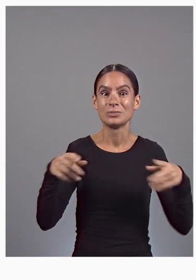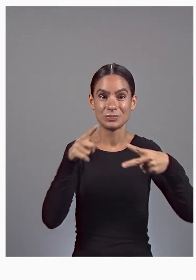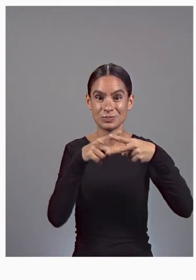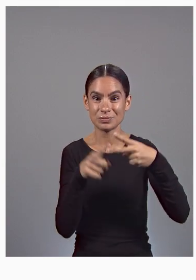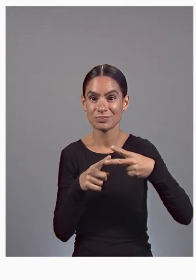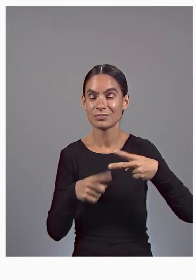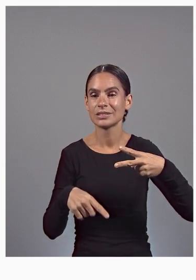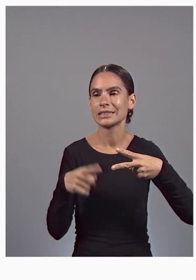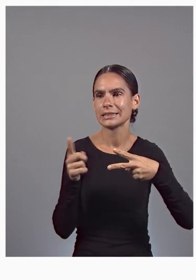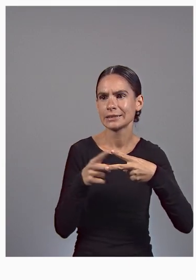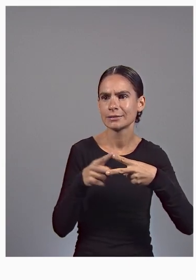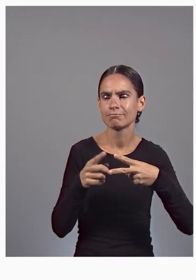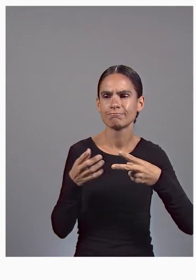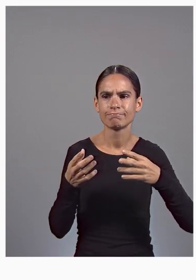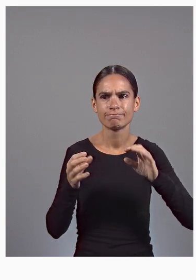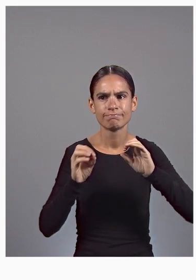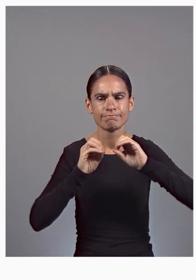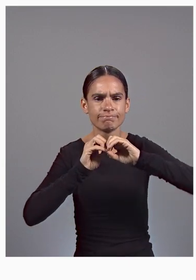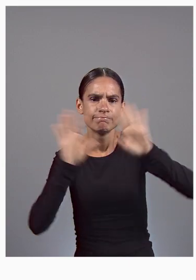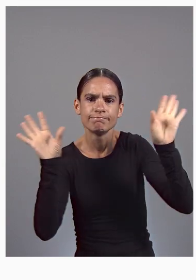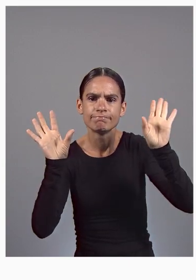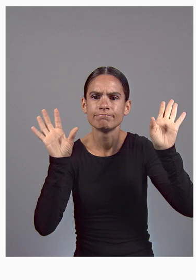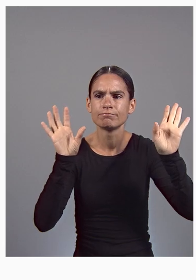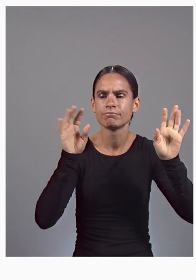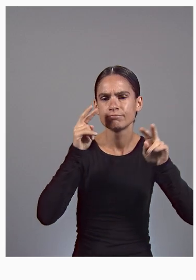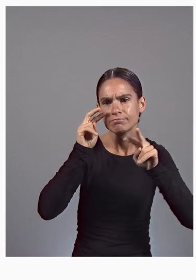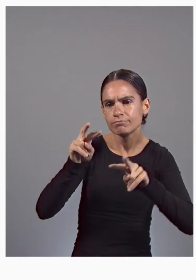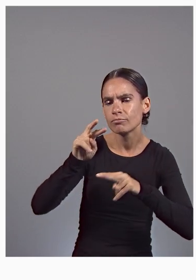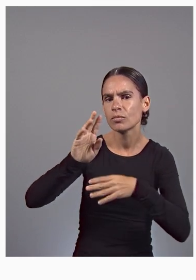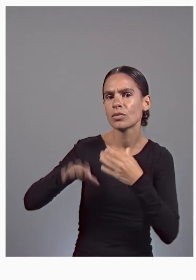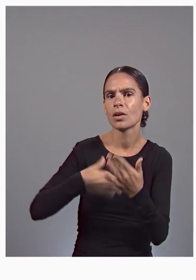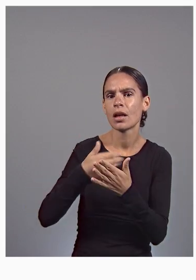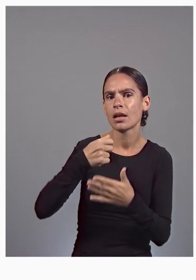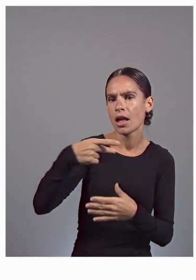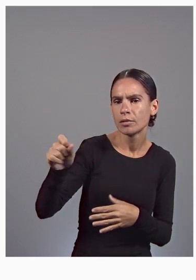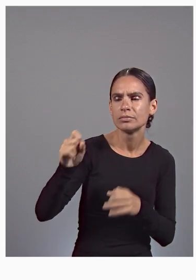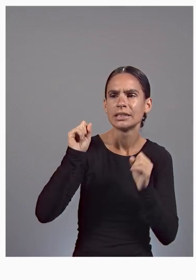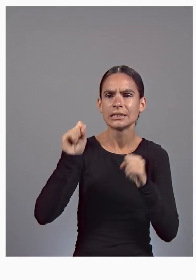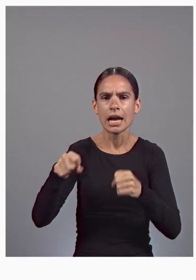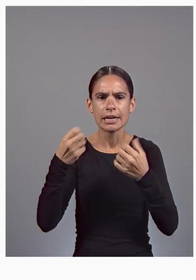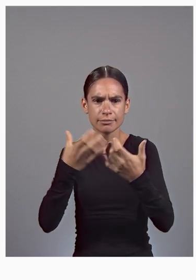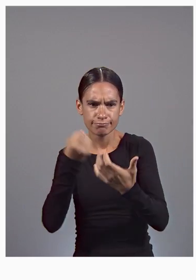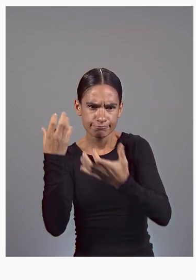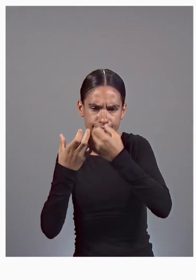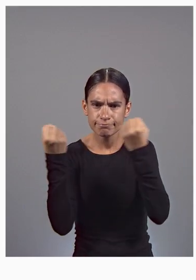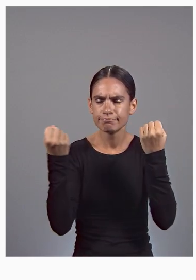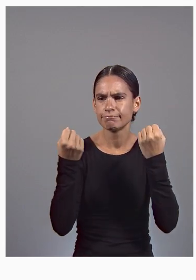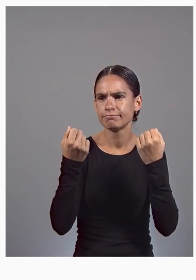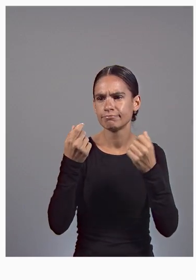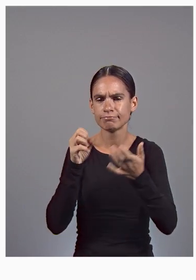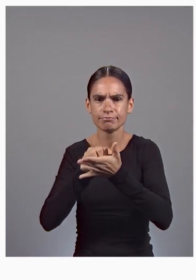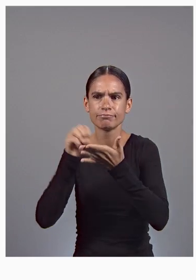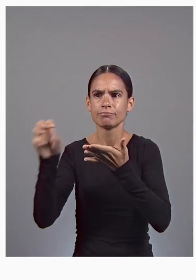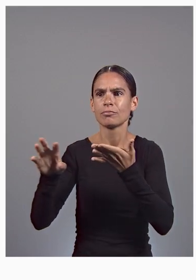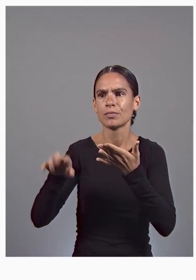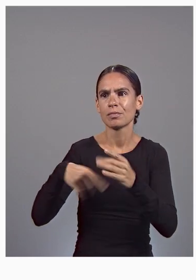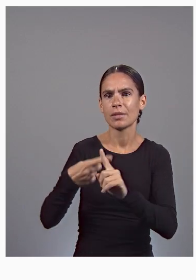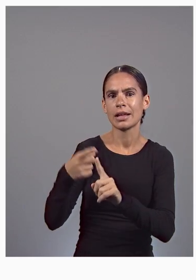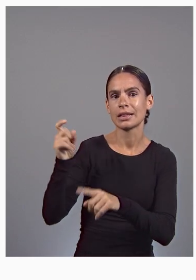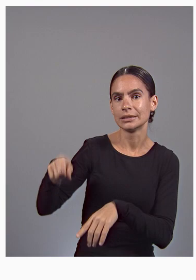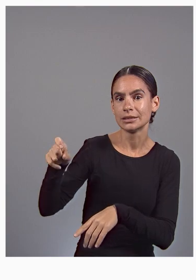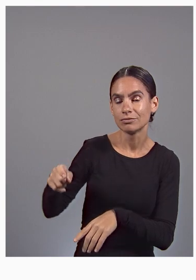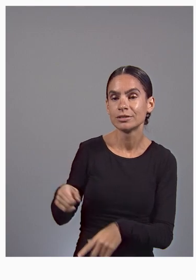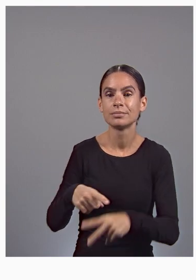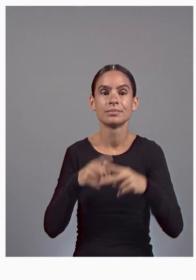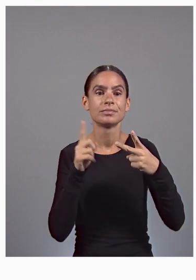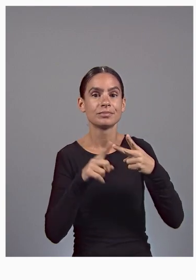sight on all apps so they can deprecate, update, and retire them when necessary. And two, restrict access to only those users who need